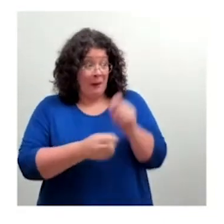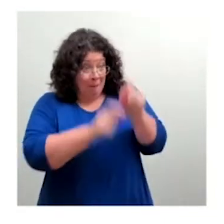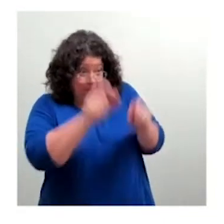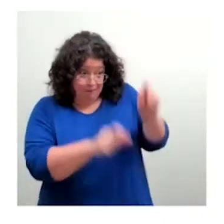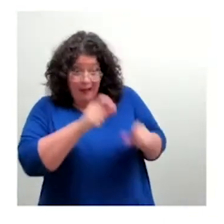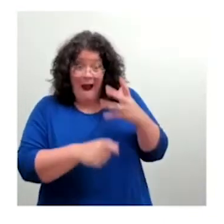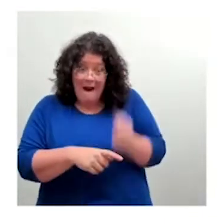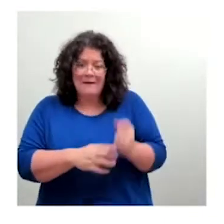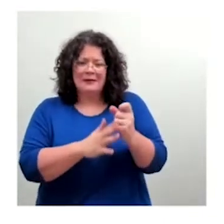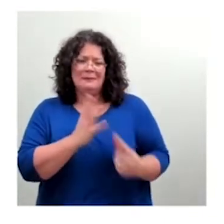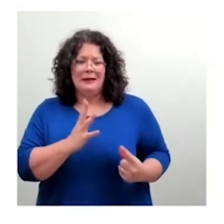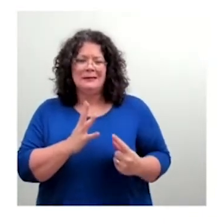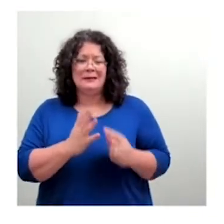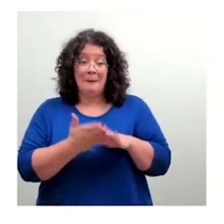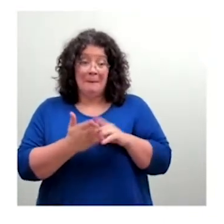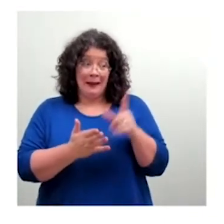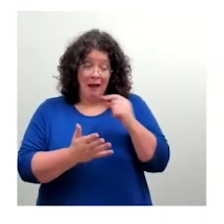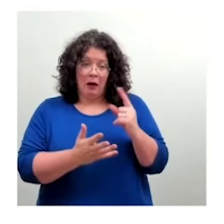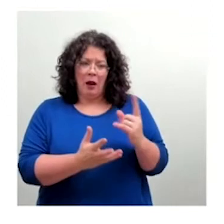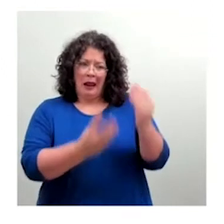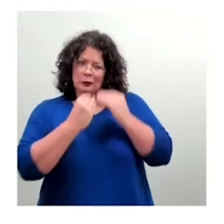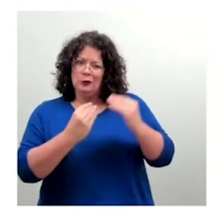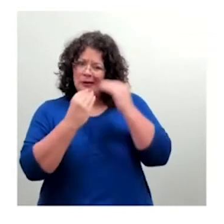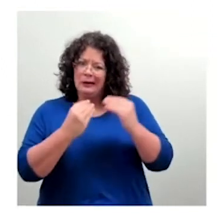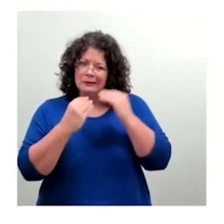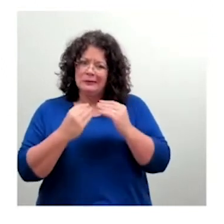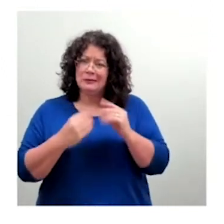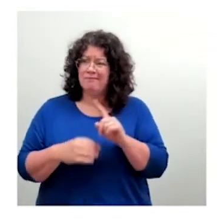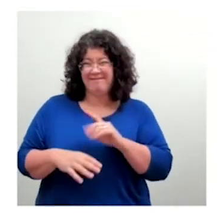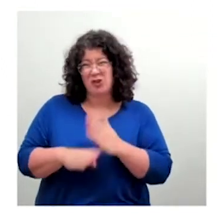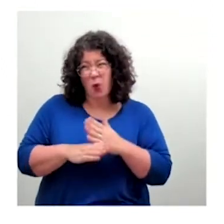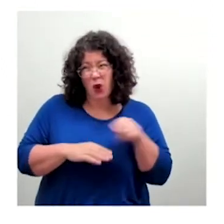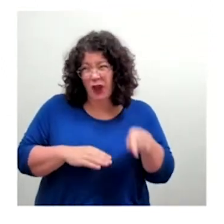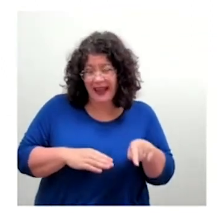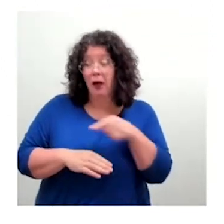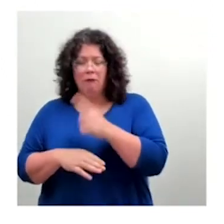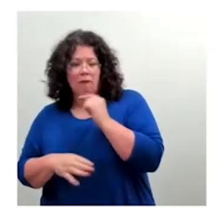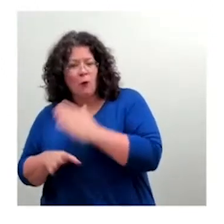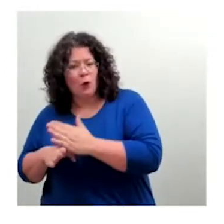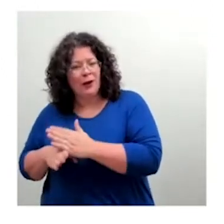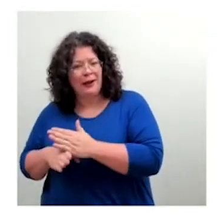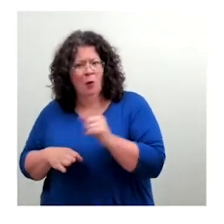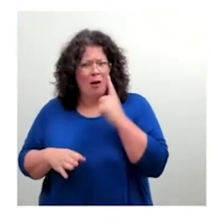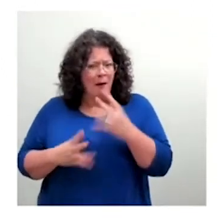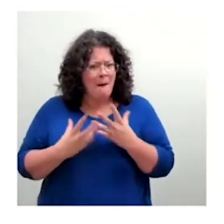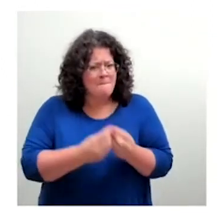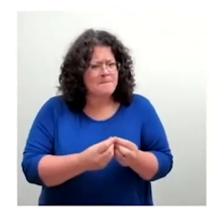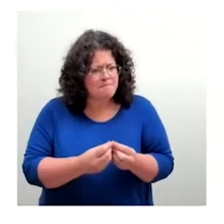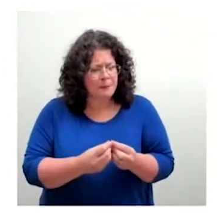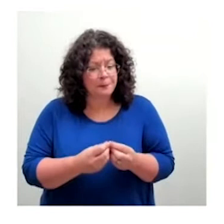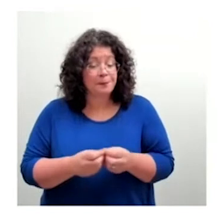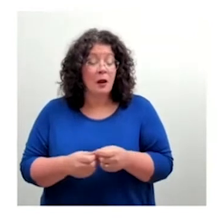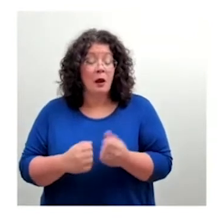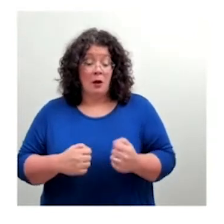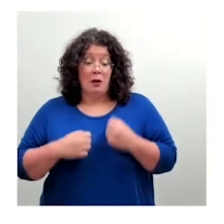them. Some of what we do within Microsoft is really to sort of provide listening channels to enable